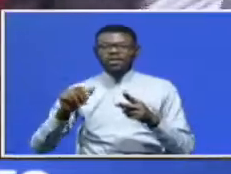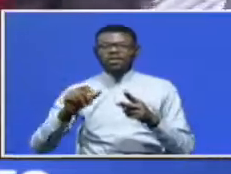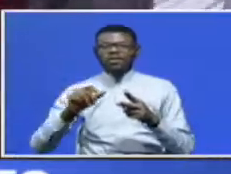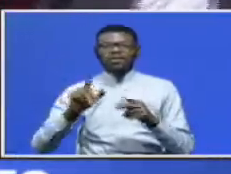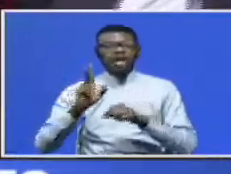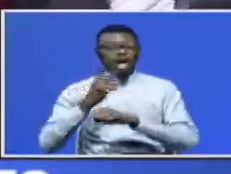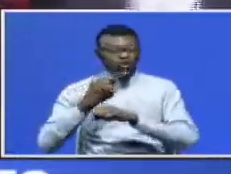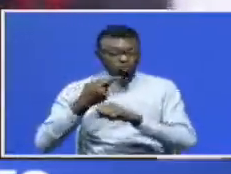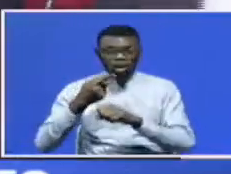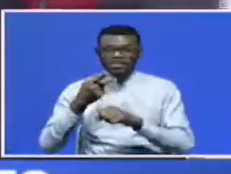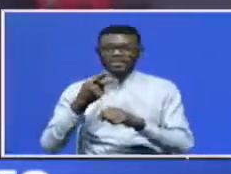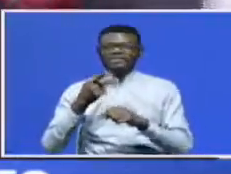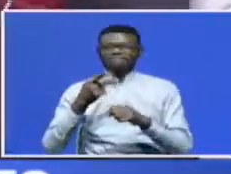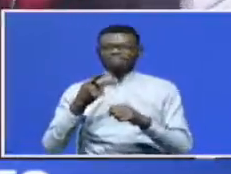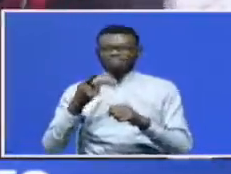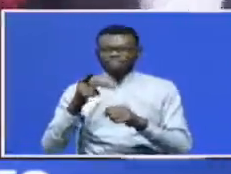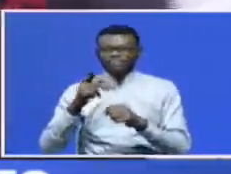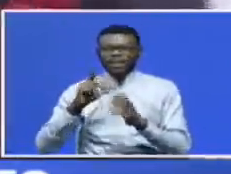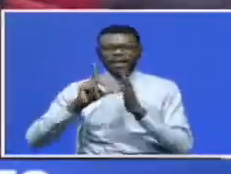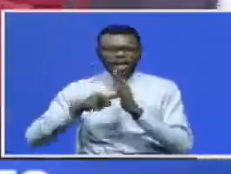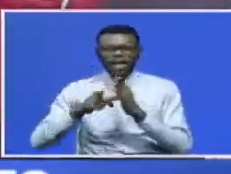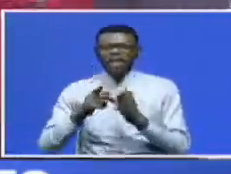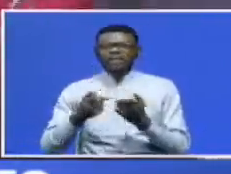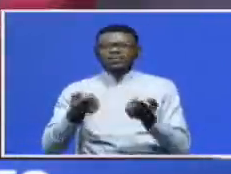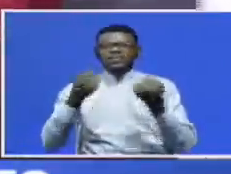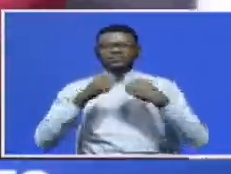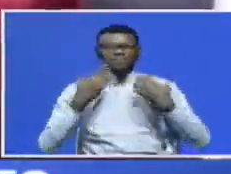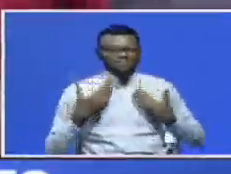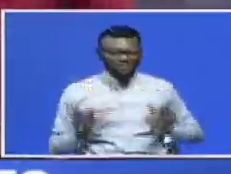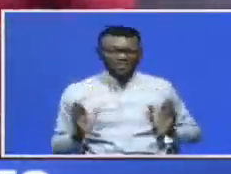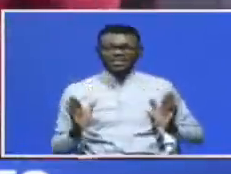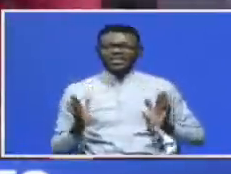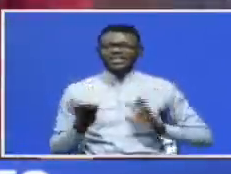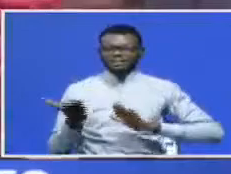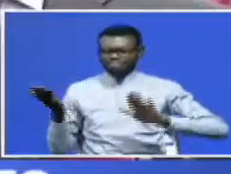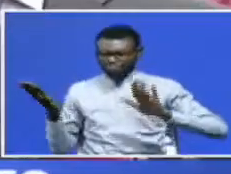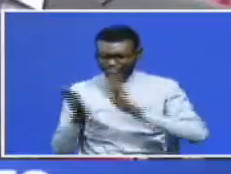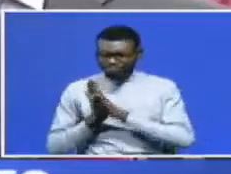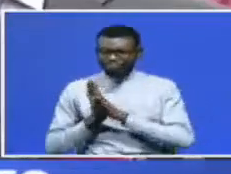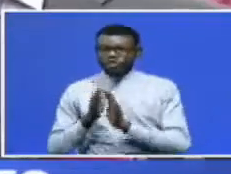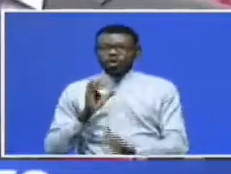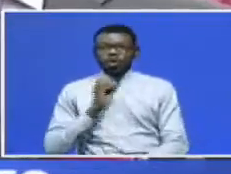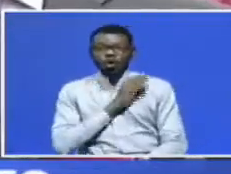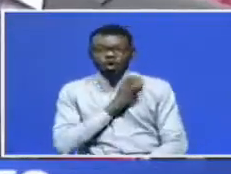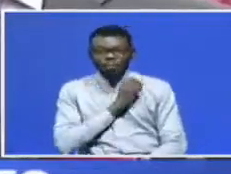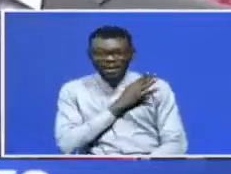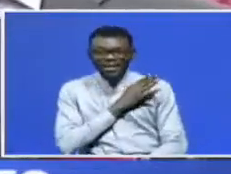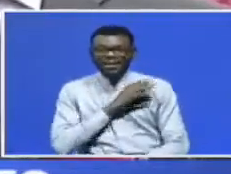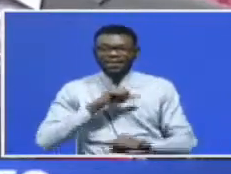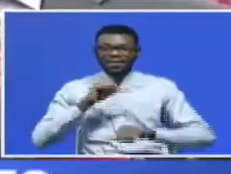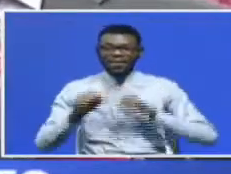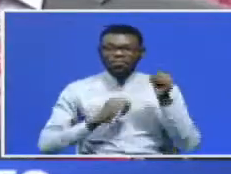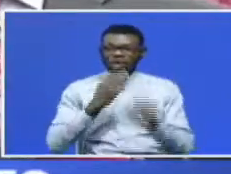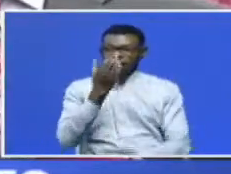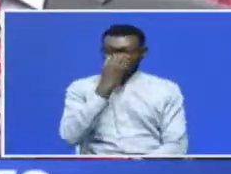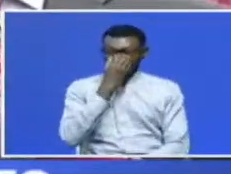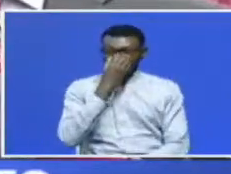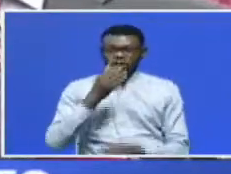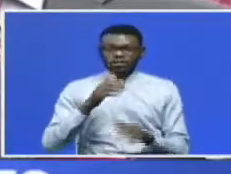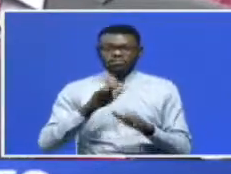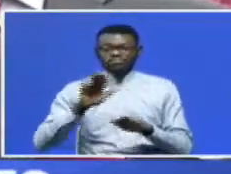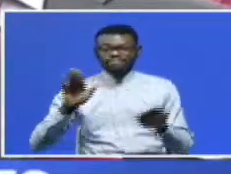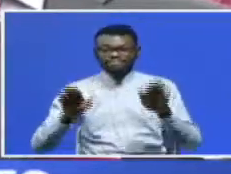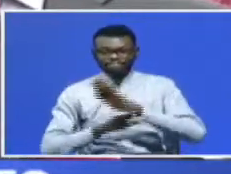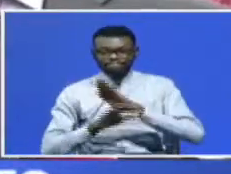later, having recorded a statement and filed a complaint against the deputy president. The deputy president has committed